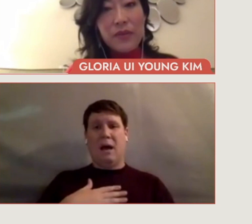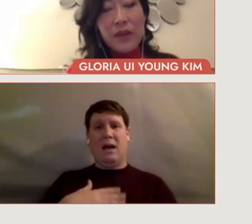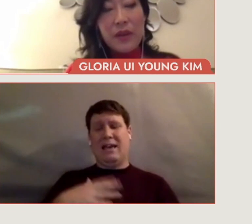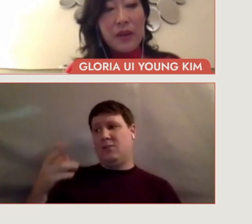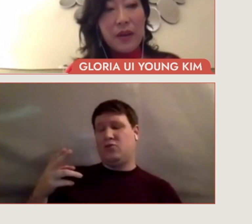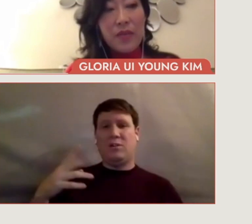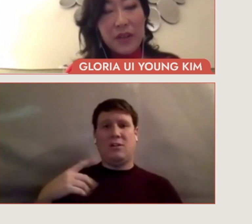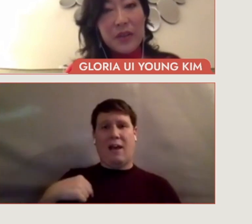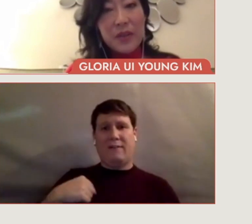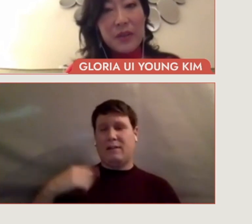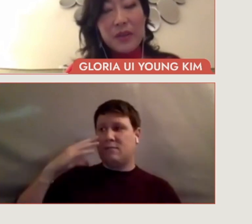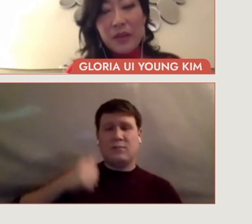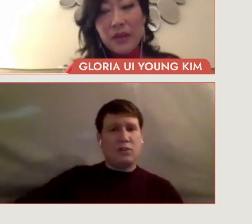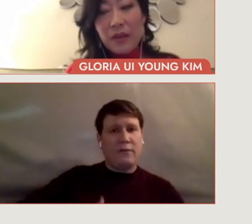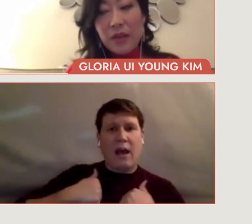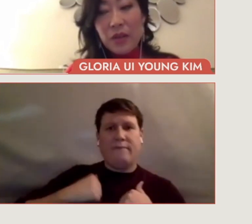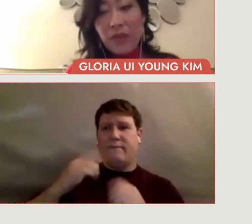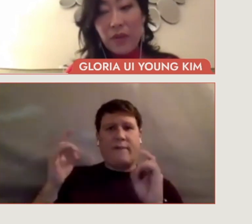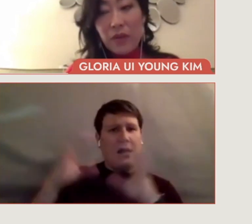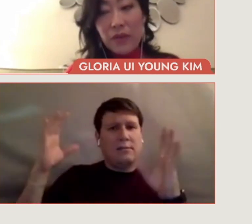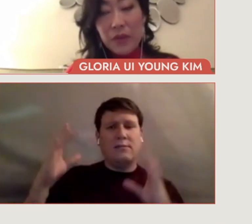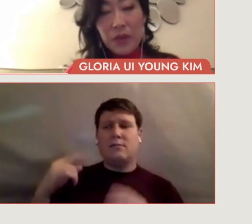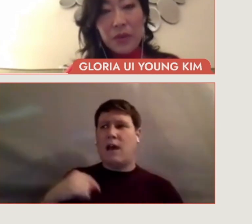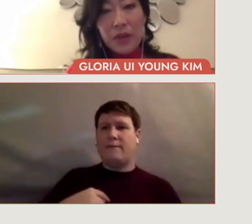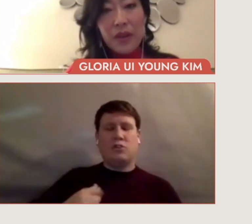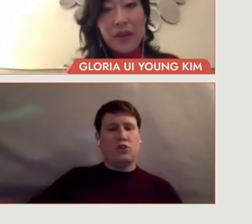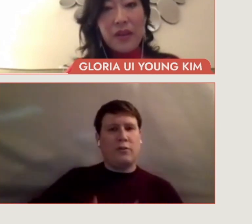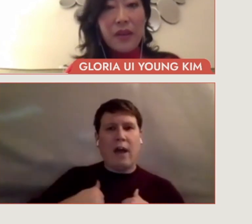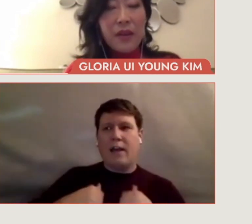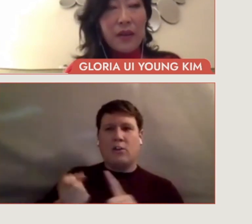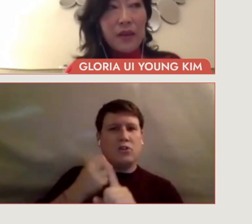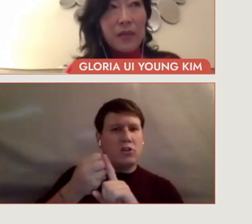of violence and a survivor of assault, I